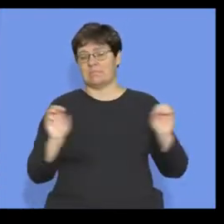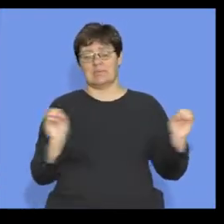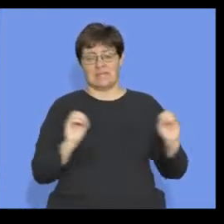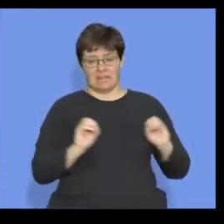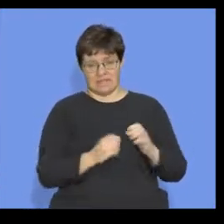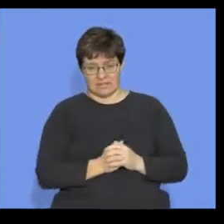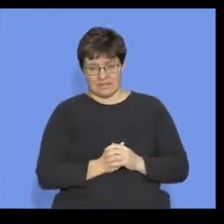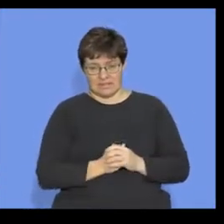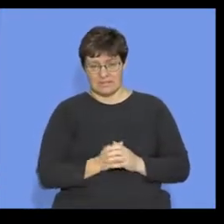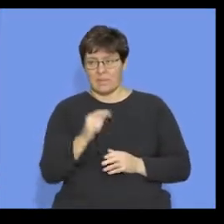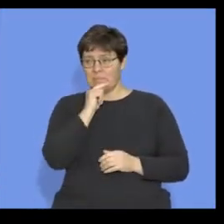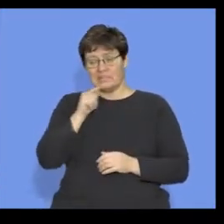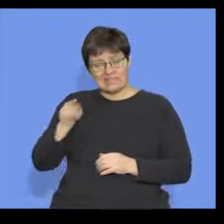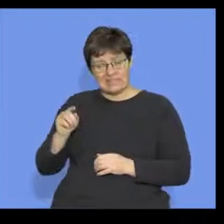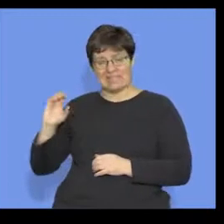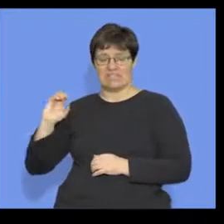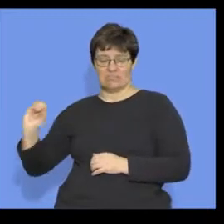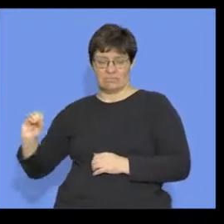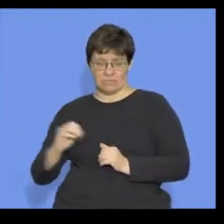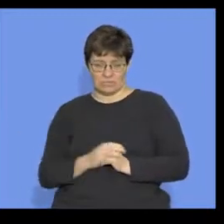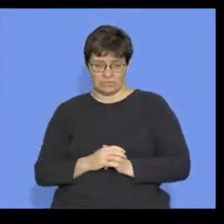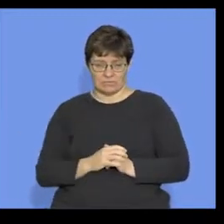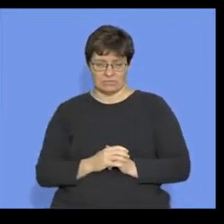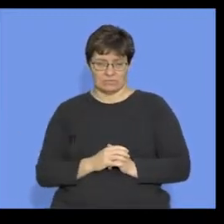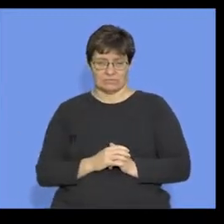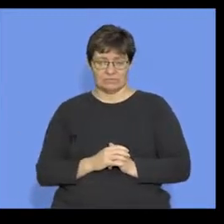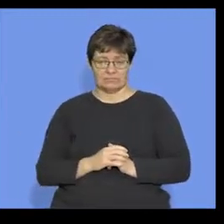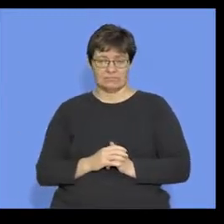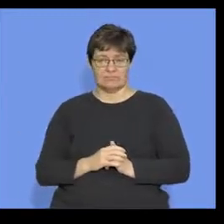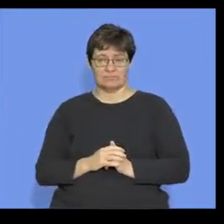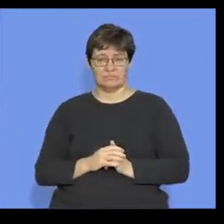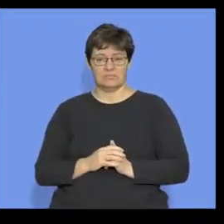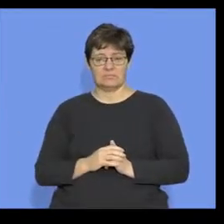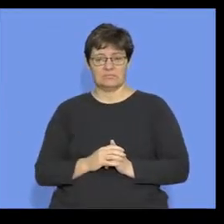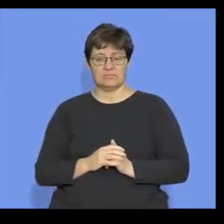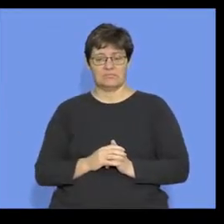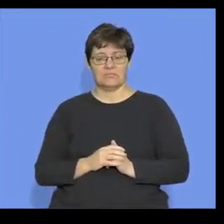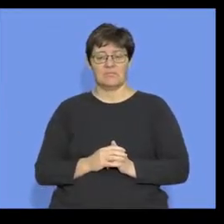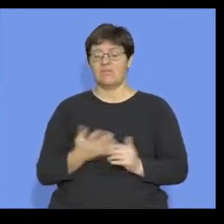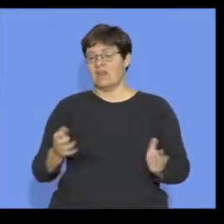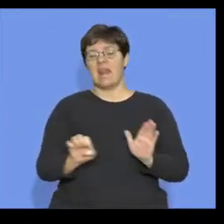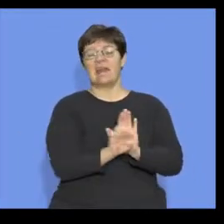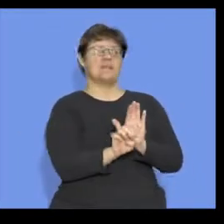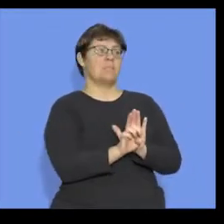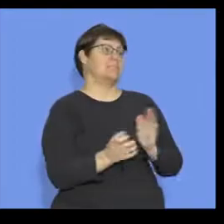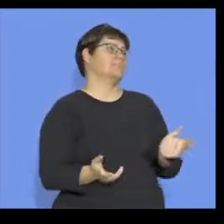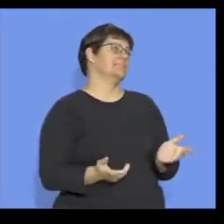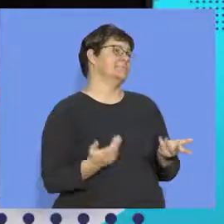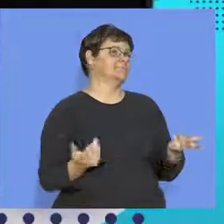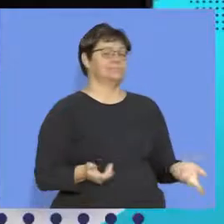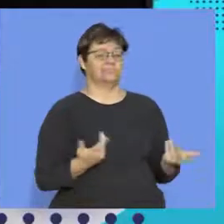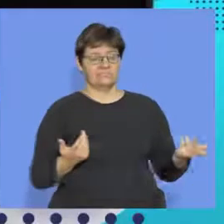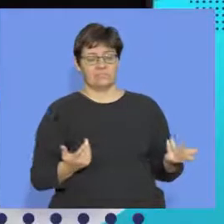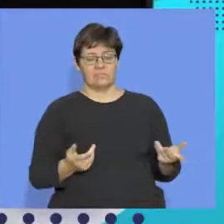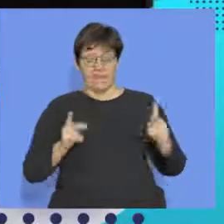together? So this part becomes 0. Are we together? Okay. So one example is